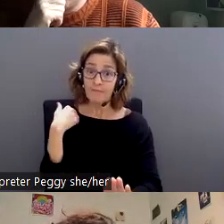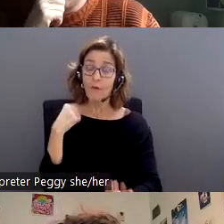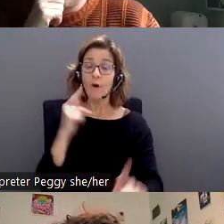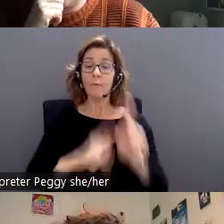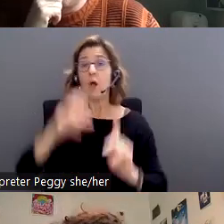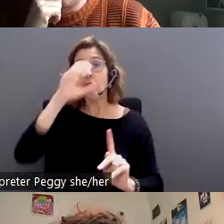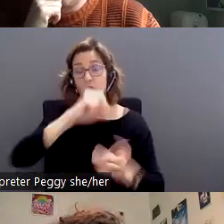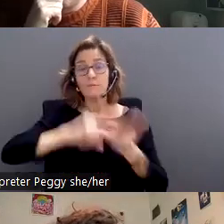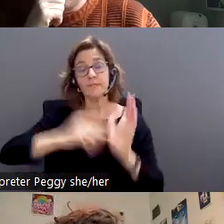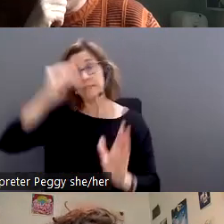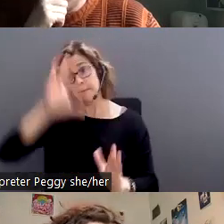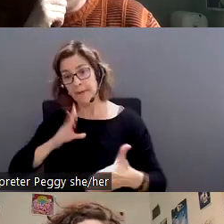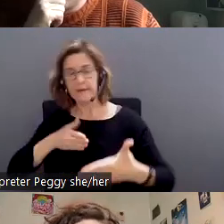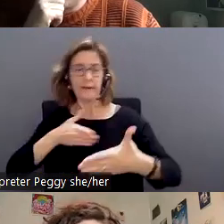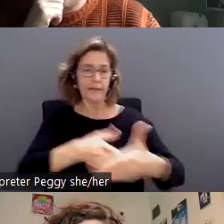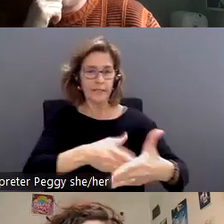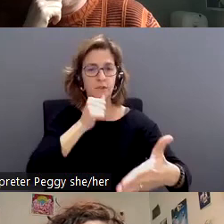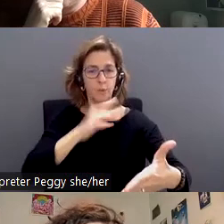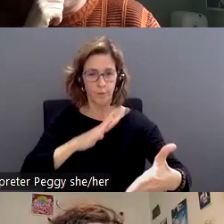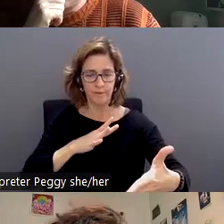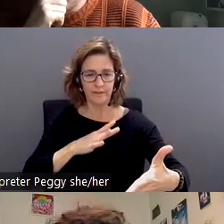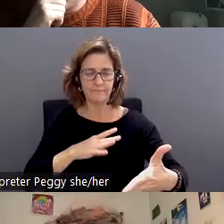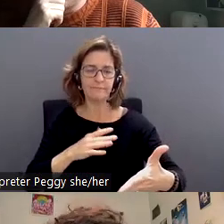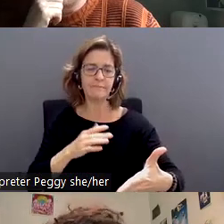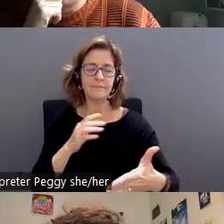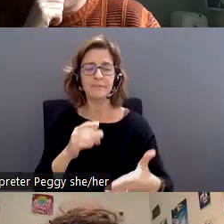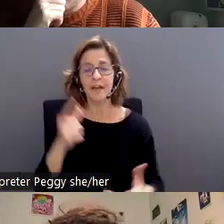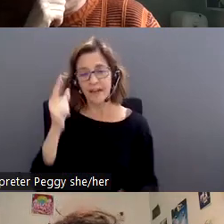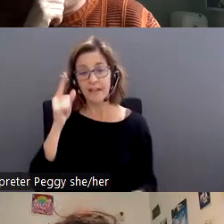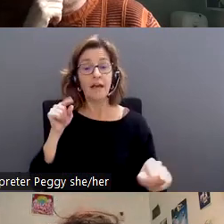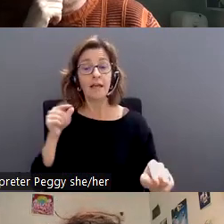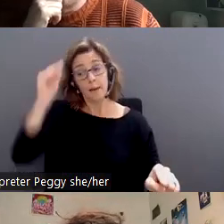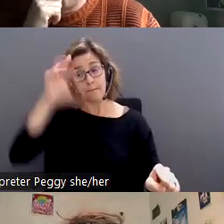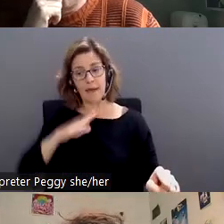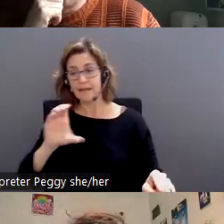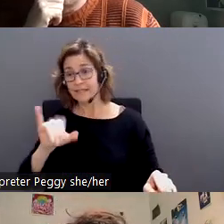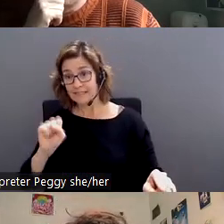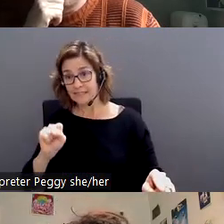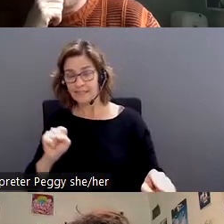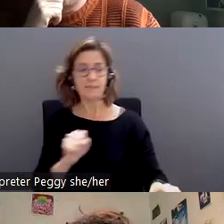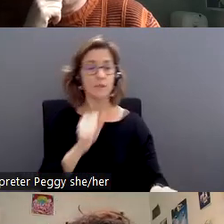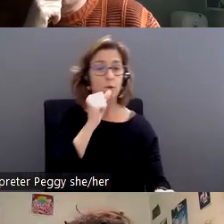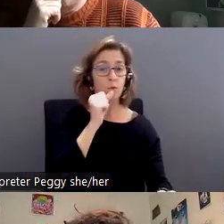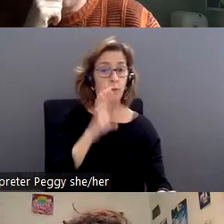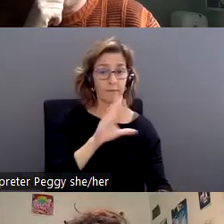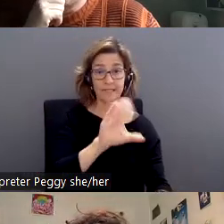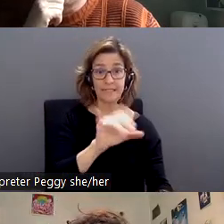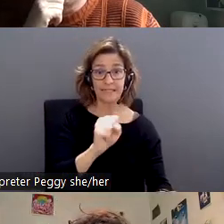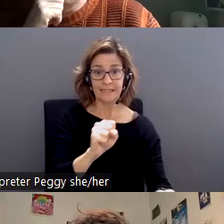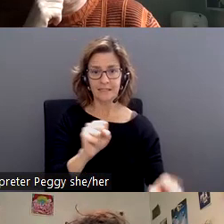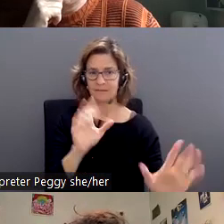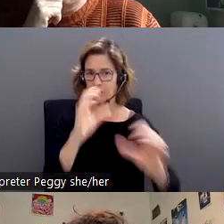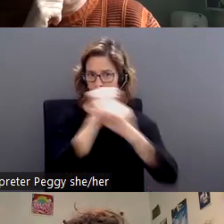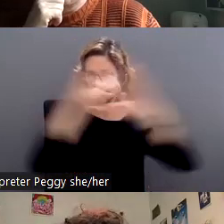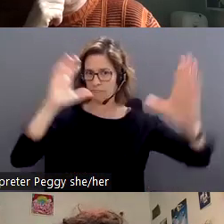men against women, and specifically in that context, we're thinking of cis men and cis women, and that's where a lot of the resources go, and that's where a